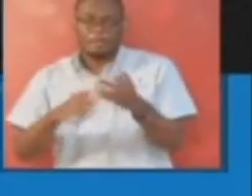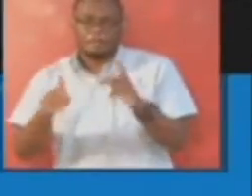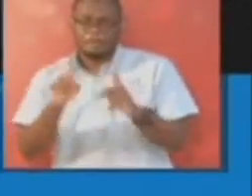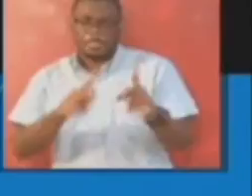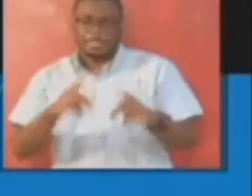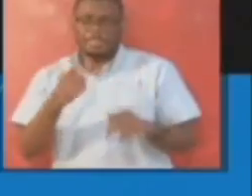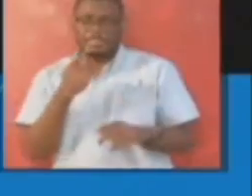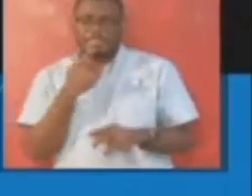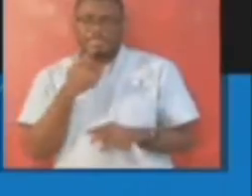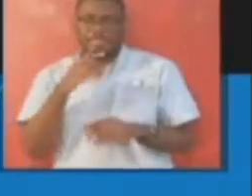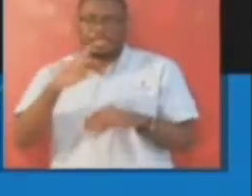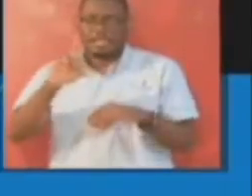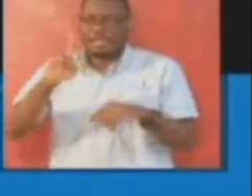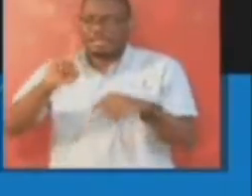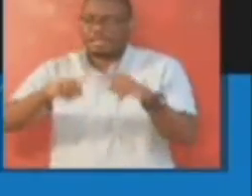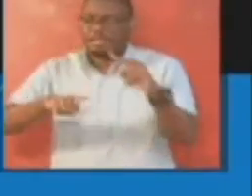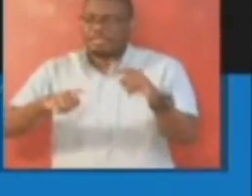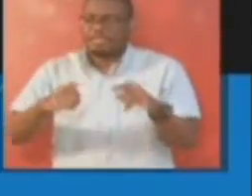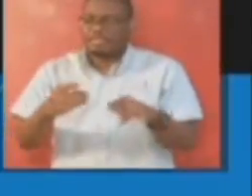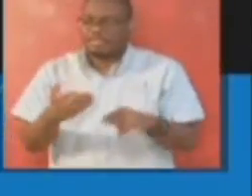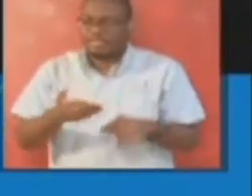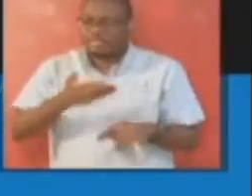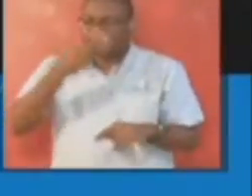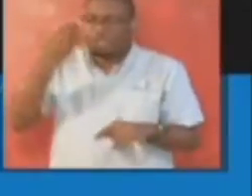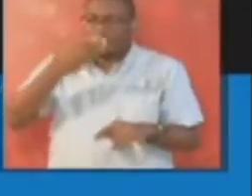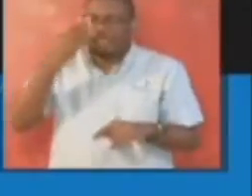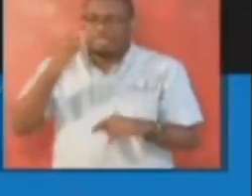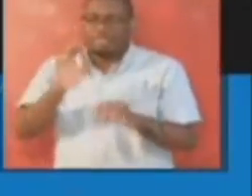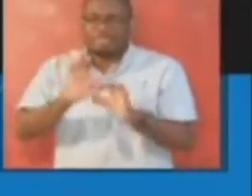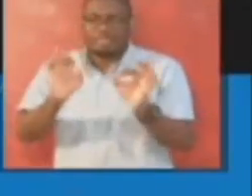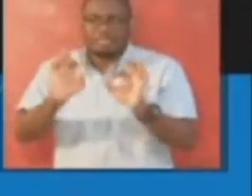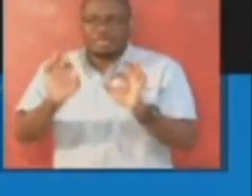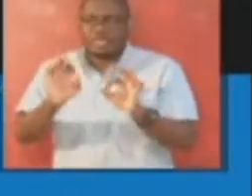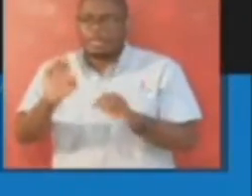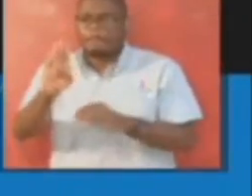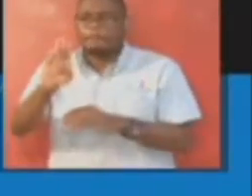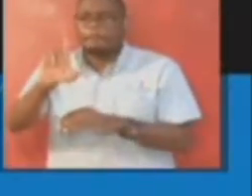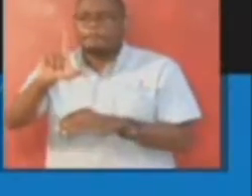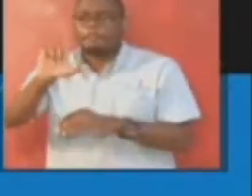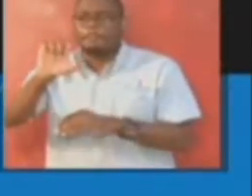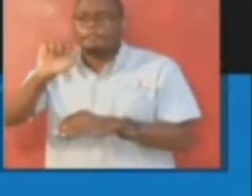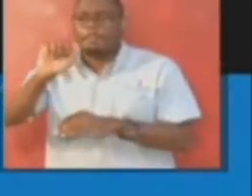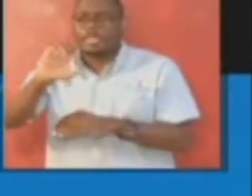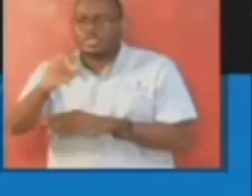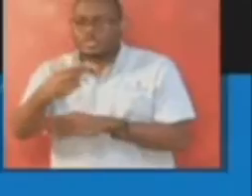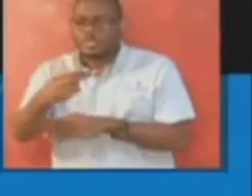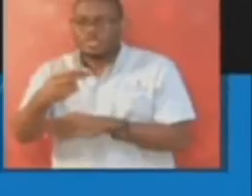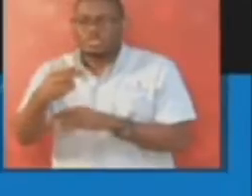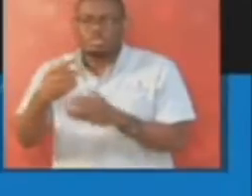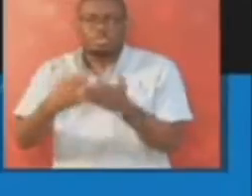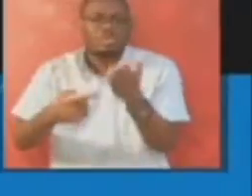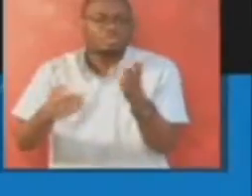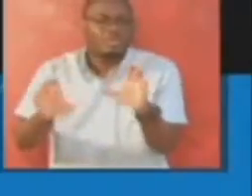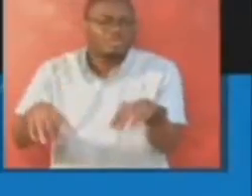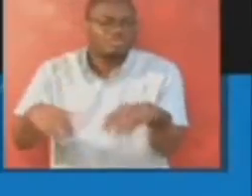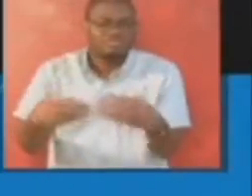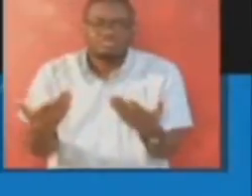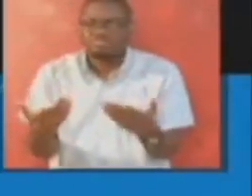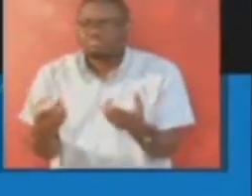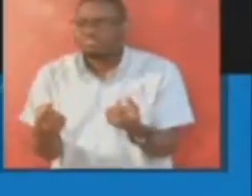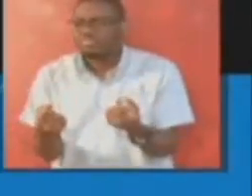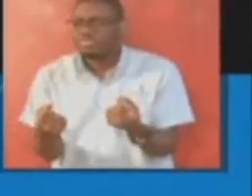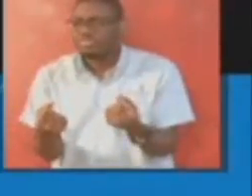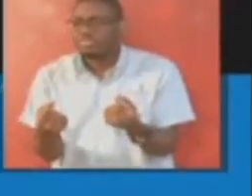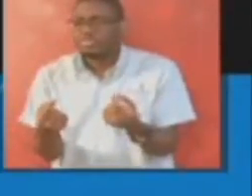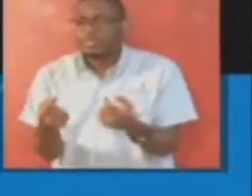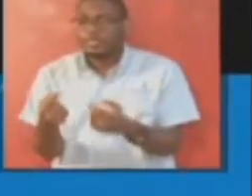of bleach. Do you recommend any other alternatives? And to the CMO, there seems to be some conflicting